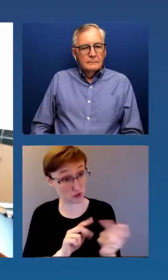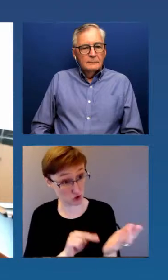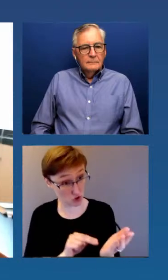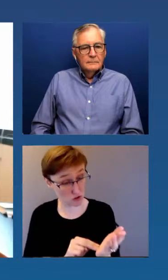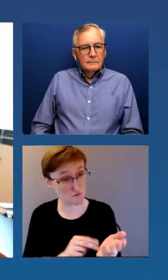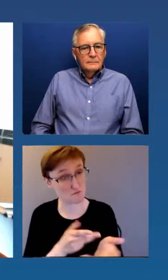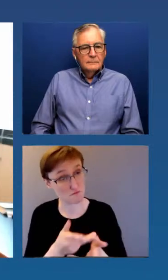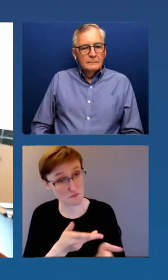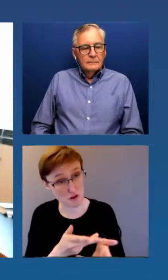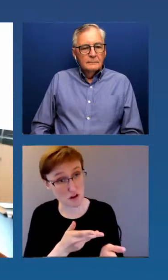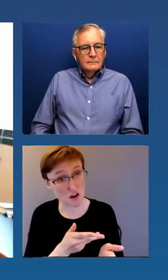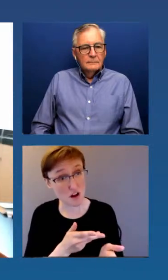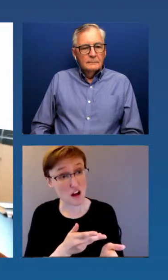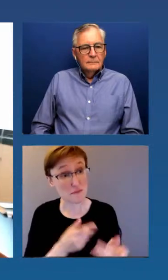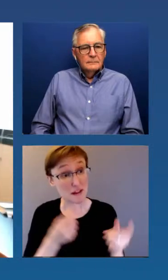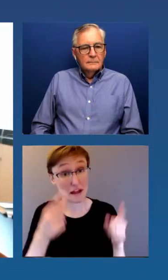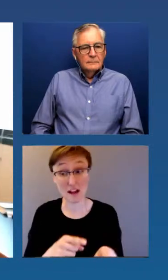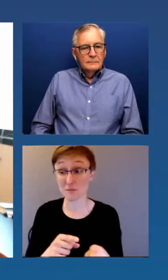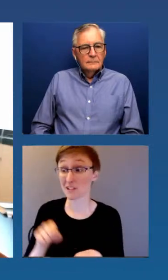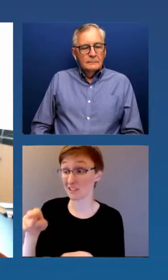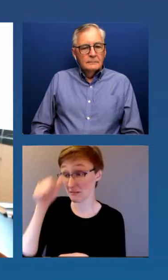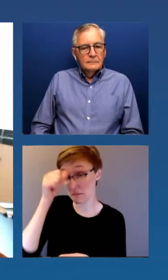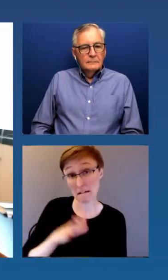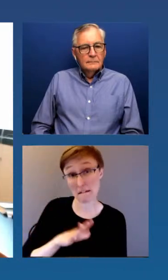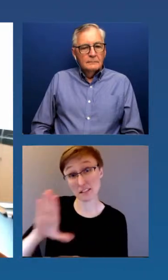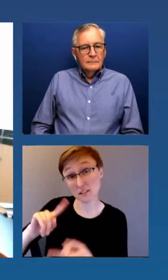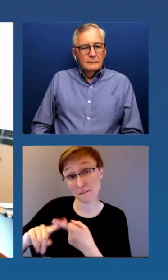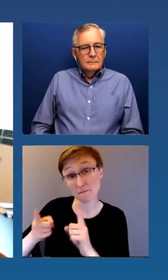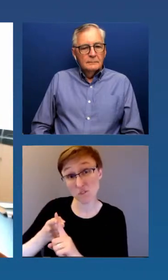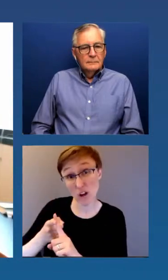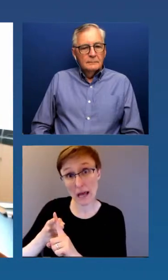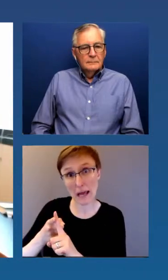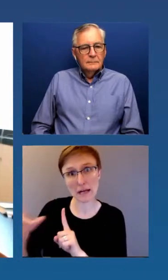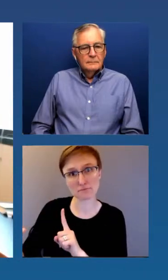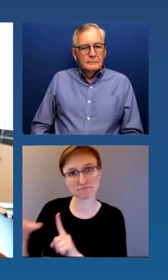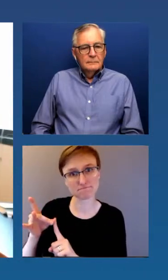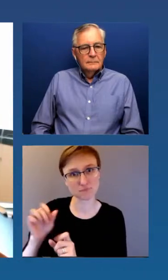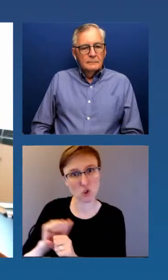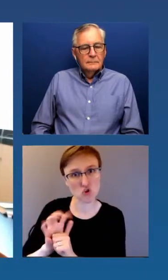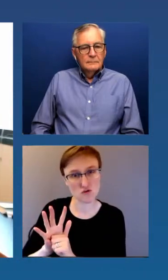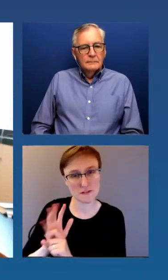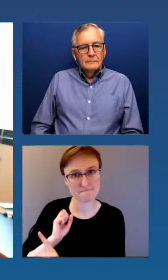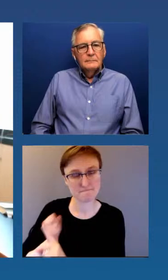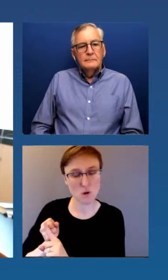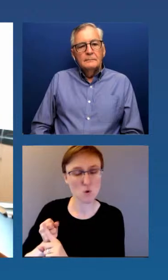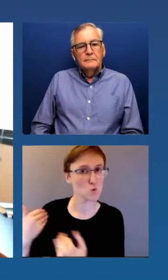COVID on a friend of his, he came to us and asked, "Can you give me the vaccine? And can